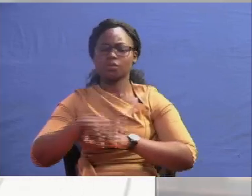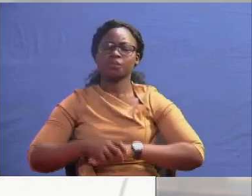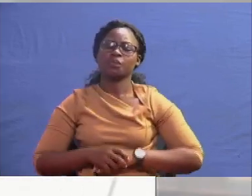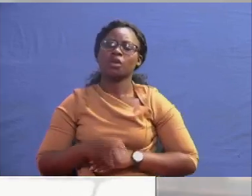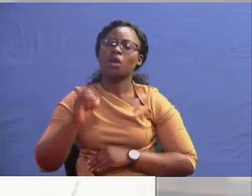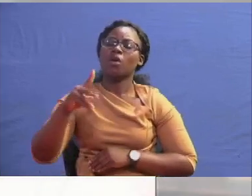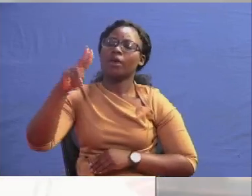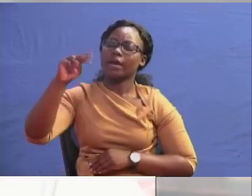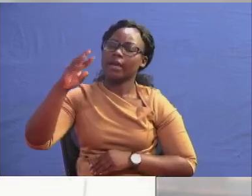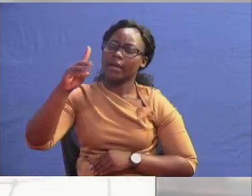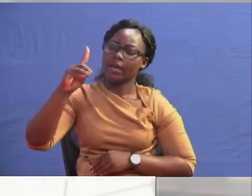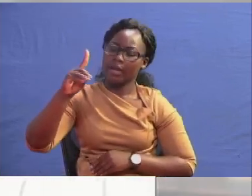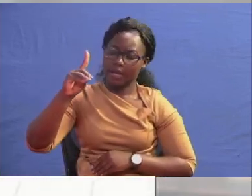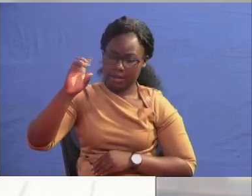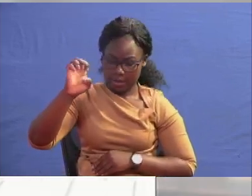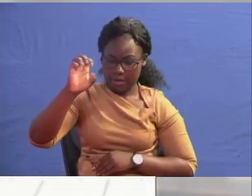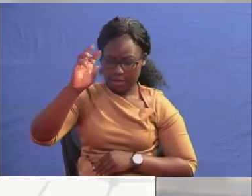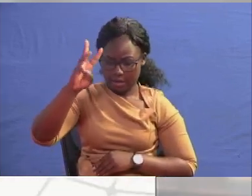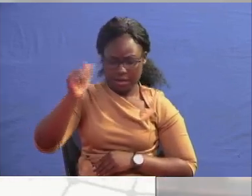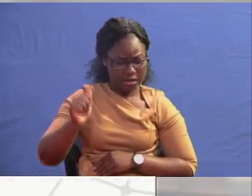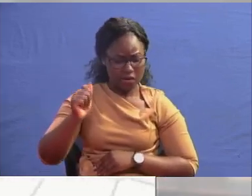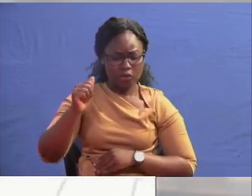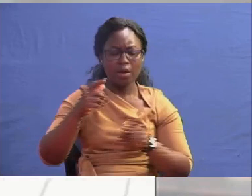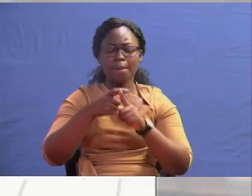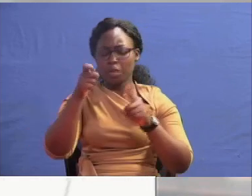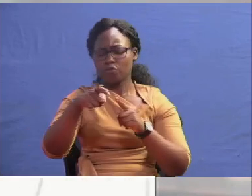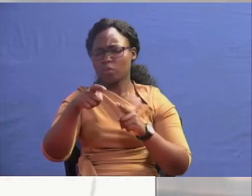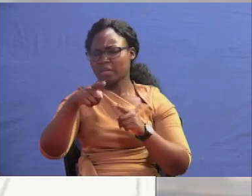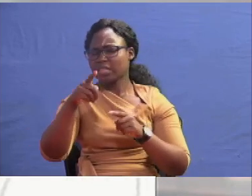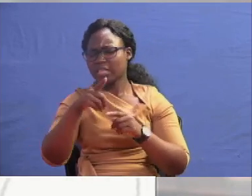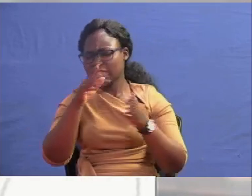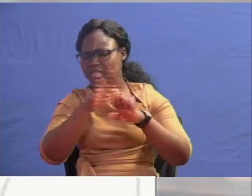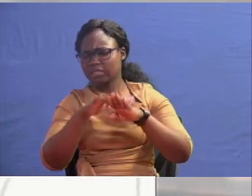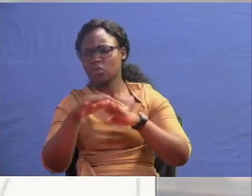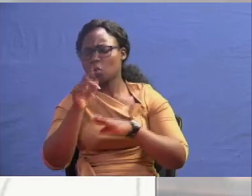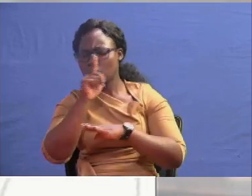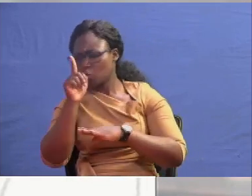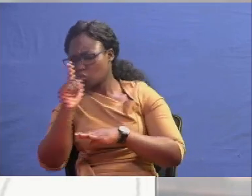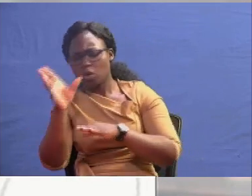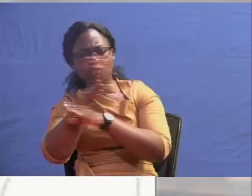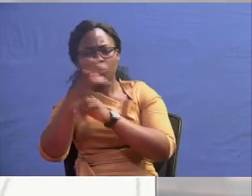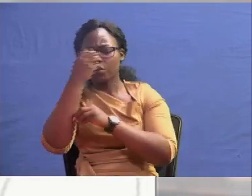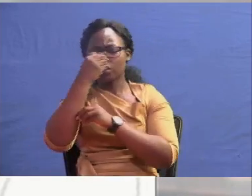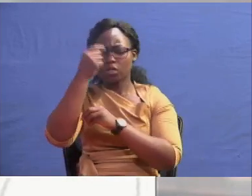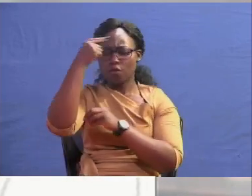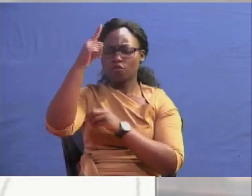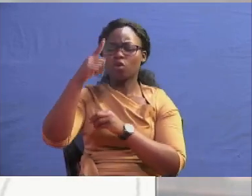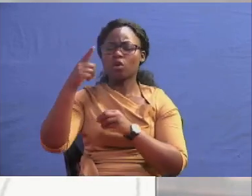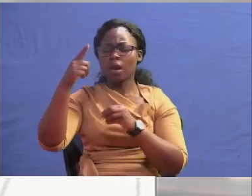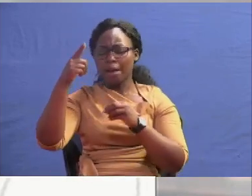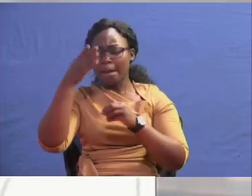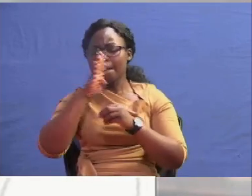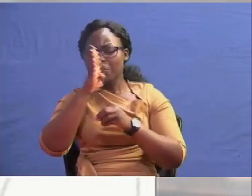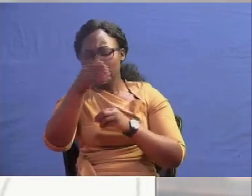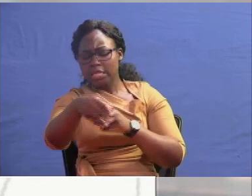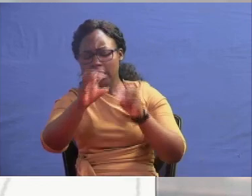Ndegwa, just speaking from where he's left, is it really fair to accuse President William Ruto of being an absent president, so